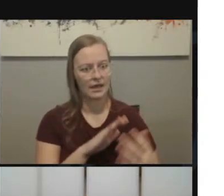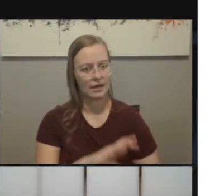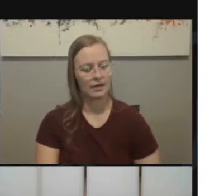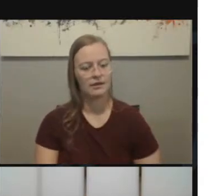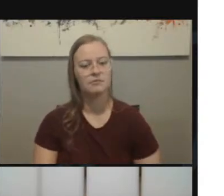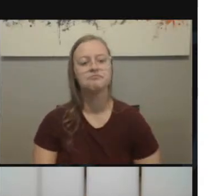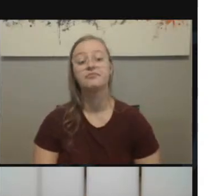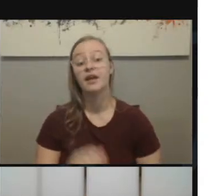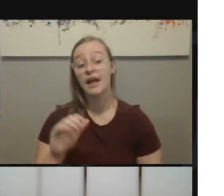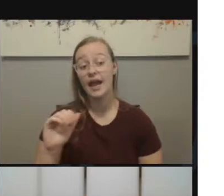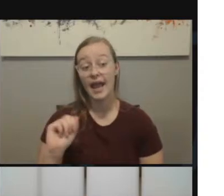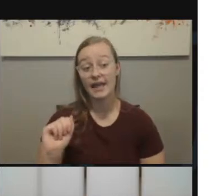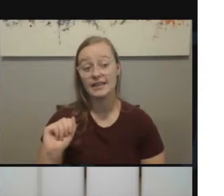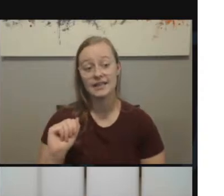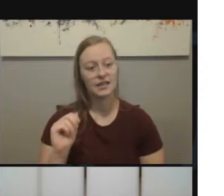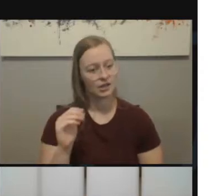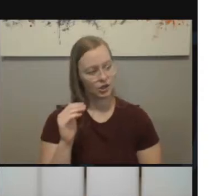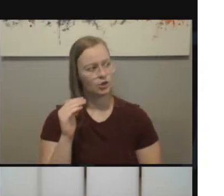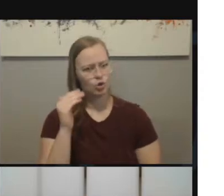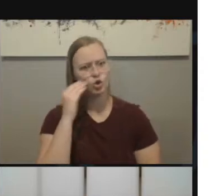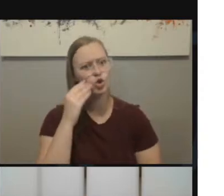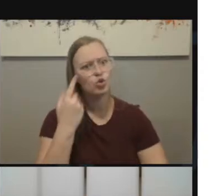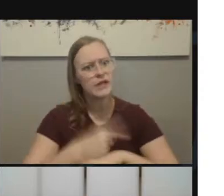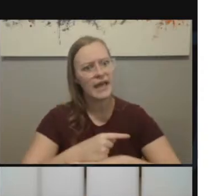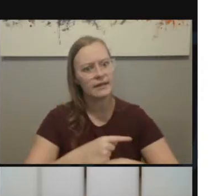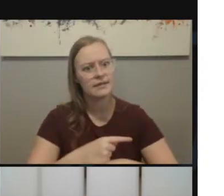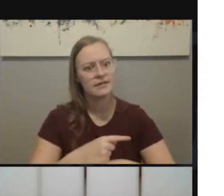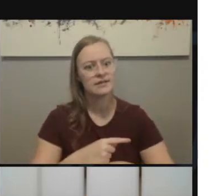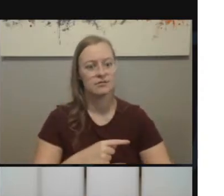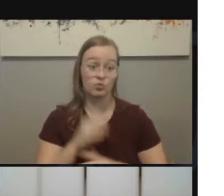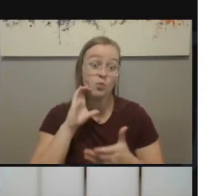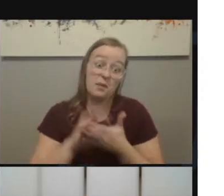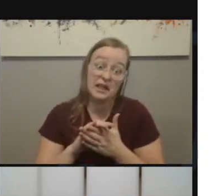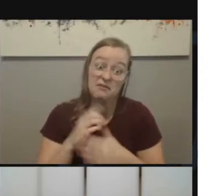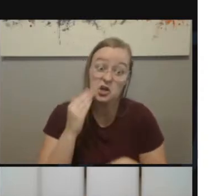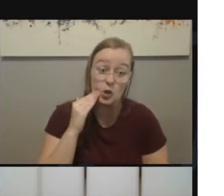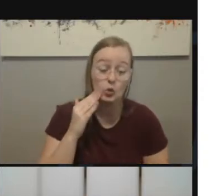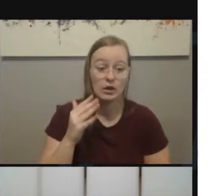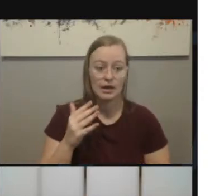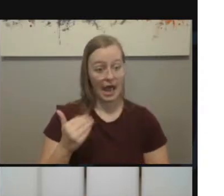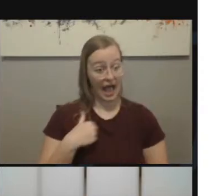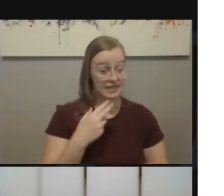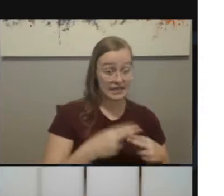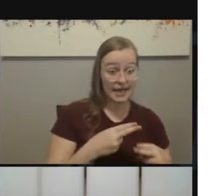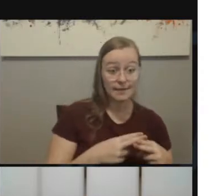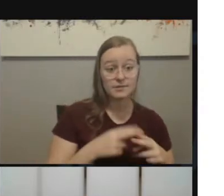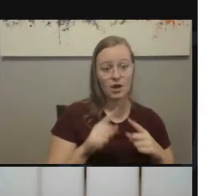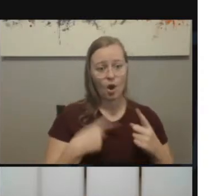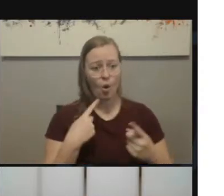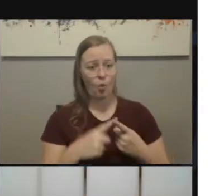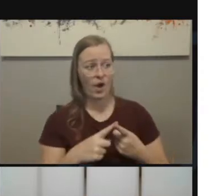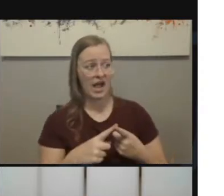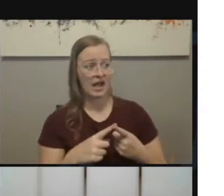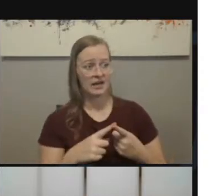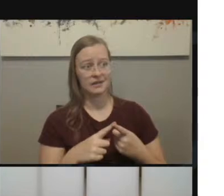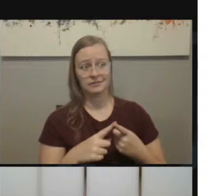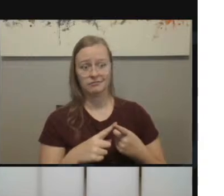Anthony knew dates, or at least we believe he knew dates. He gets the names down. When it's a matter of